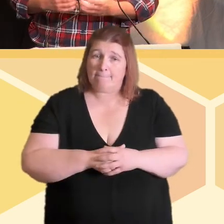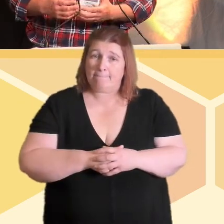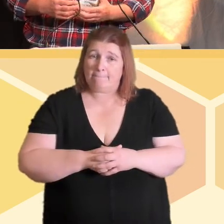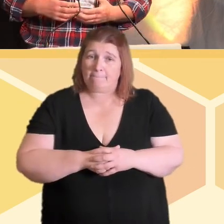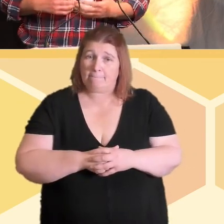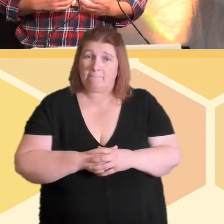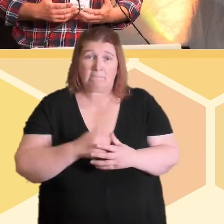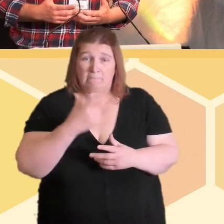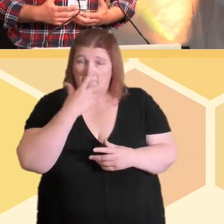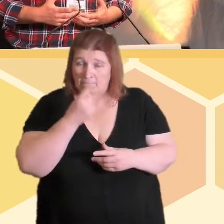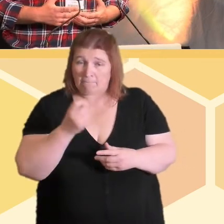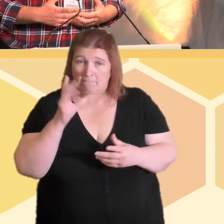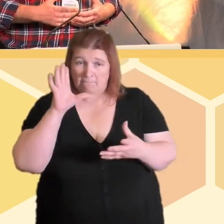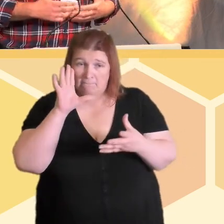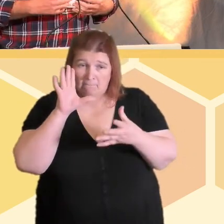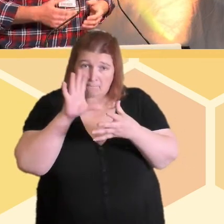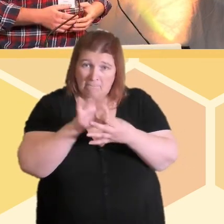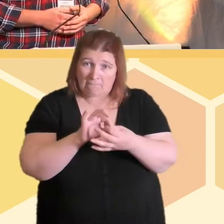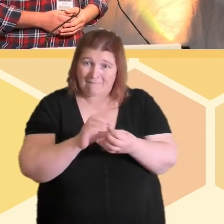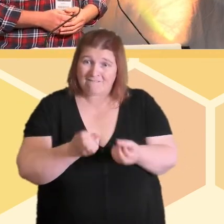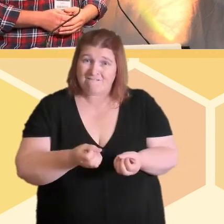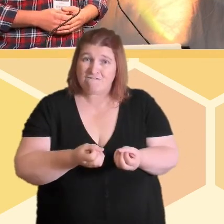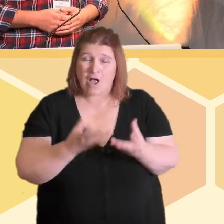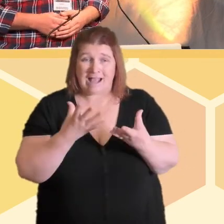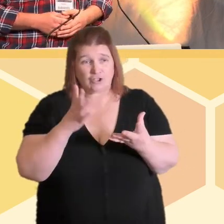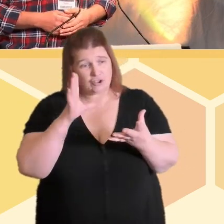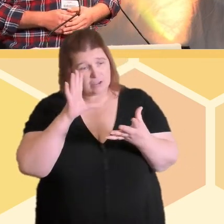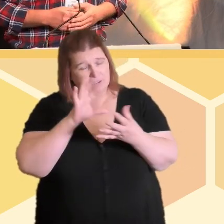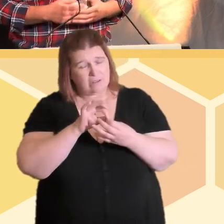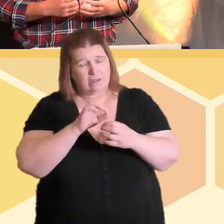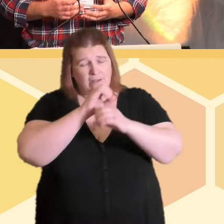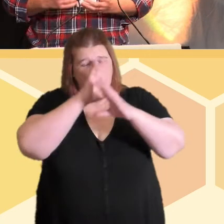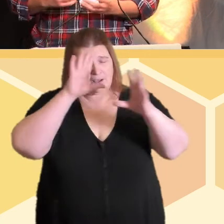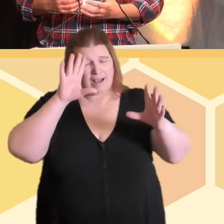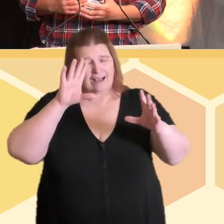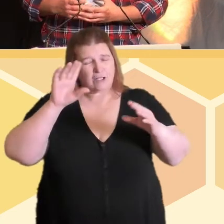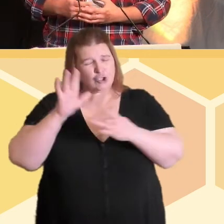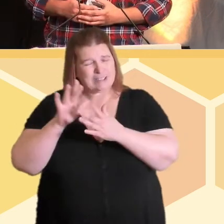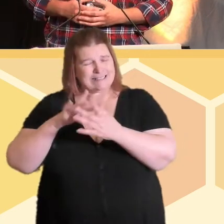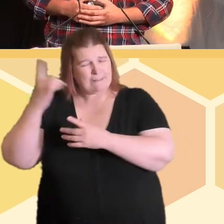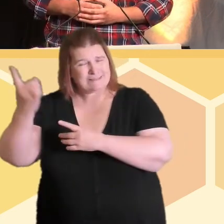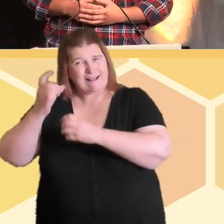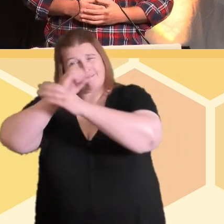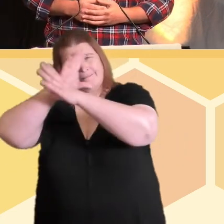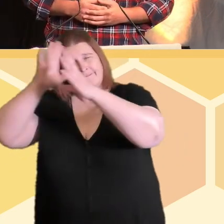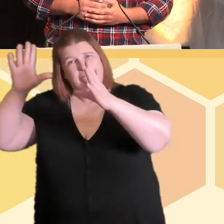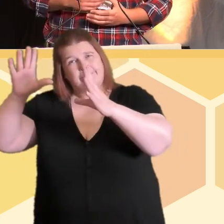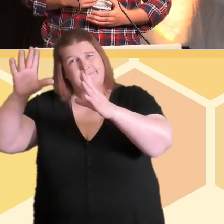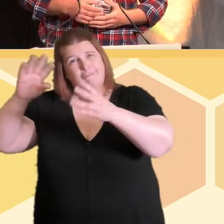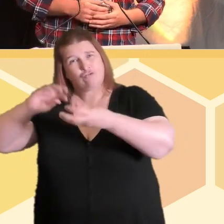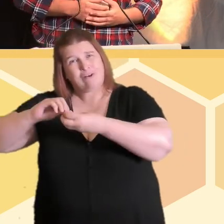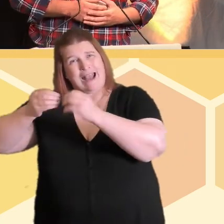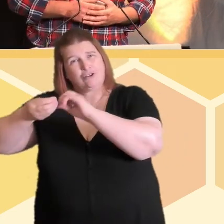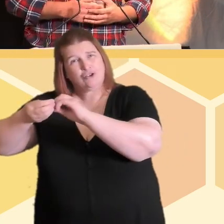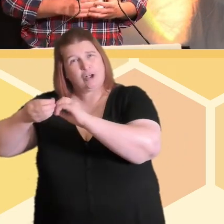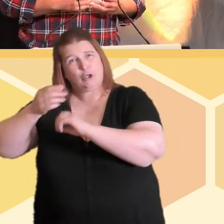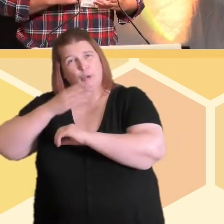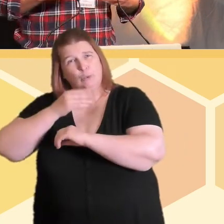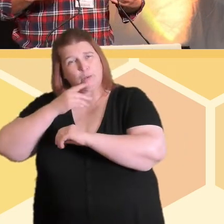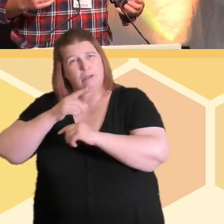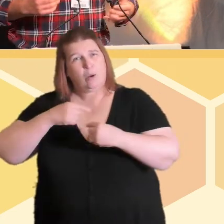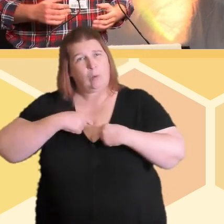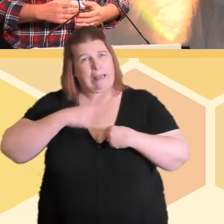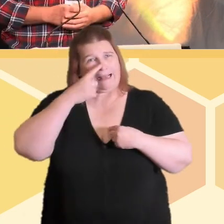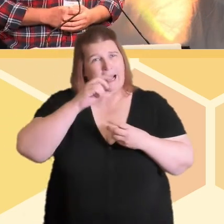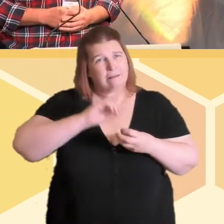can connect with afresh as we purposefully engage through the power of the Holy Spirit in our responsibility to